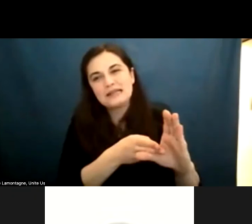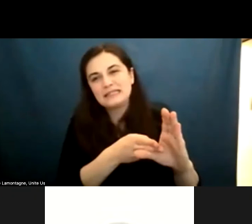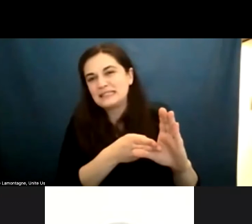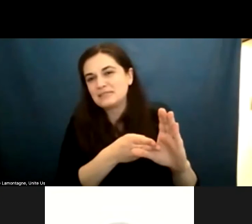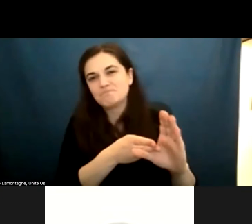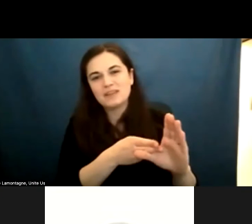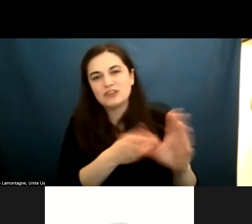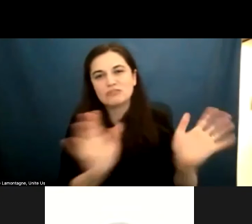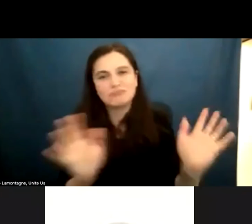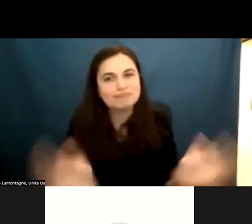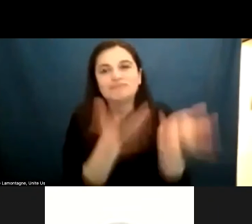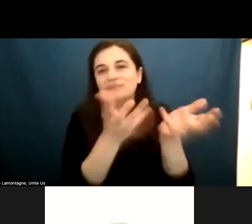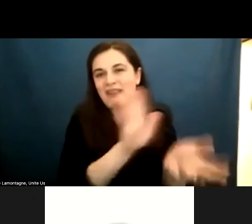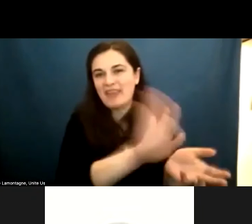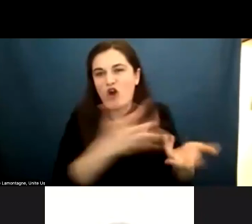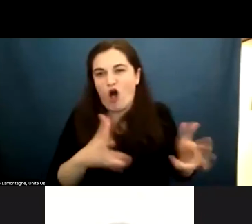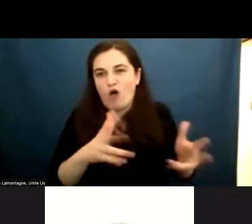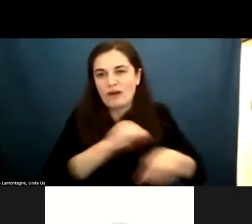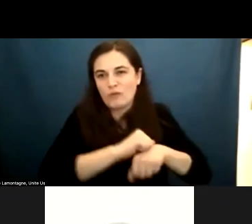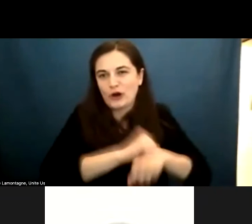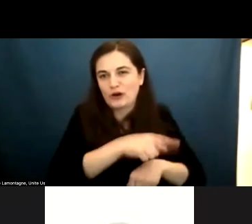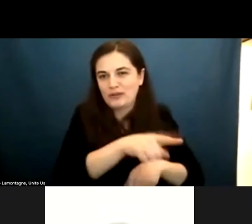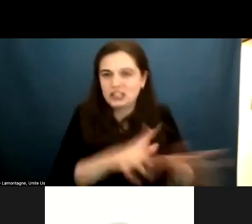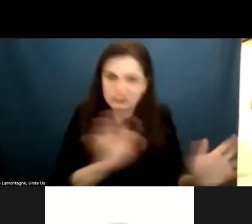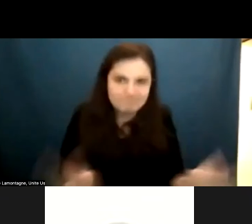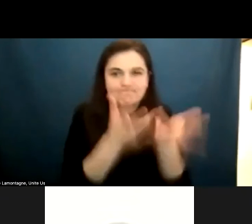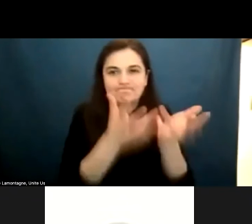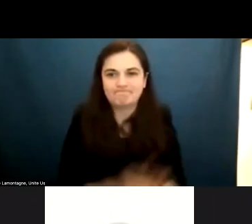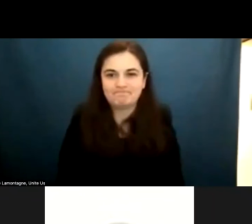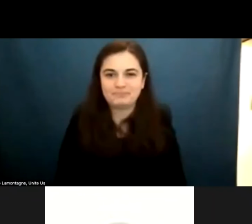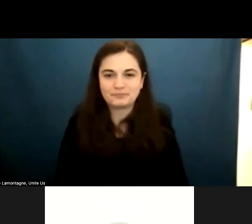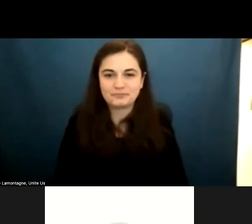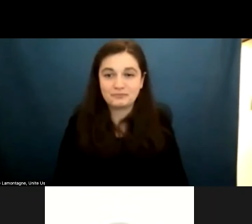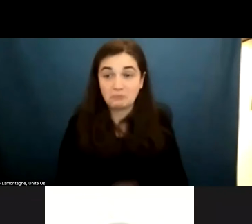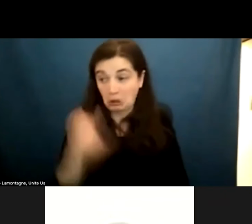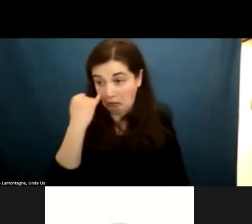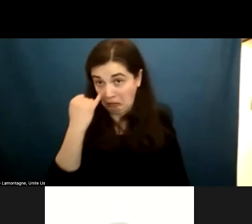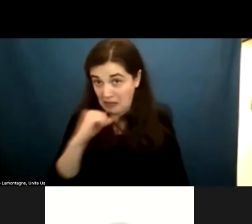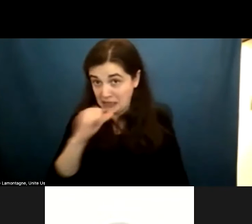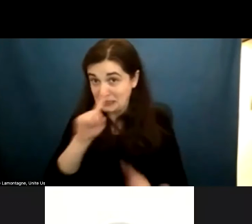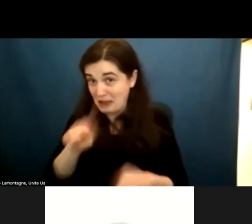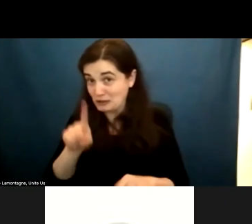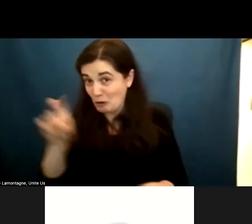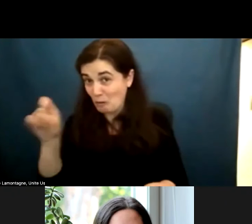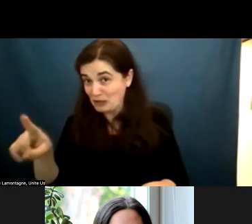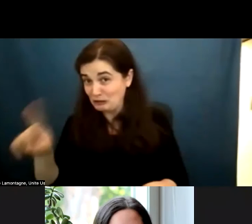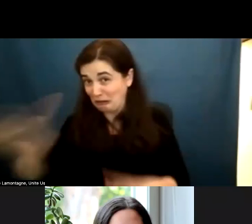Does that answer the question? Yeah, I think so. Andrew, if not, feel free to put a follow-up in the chat.